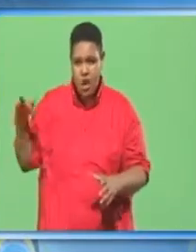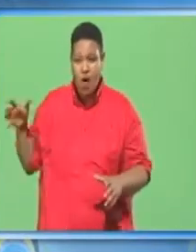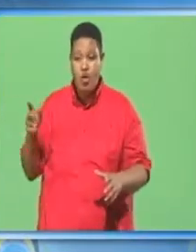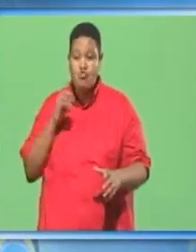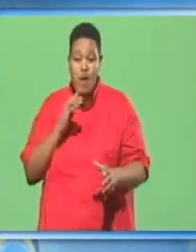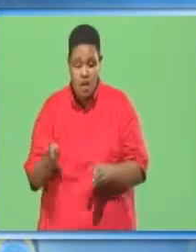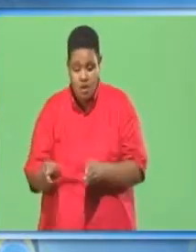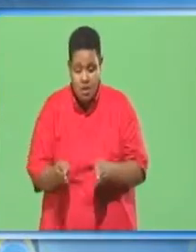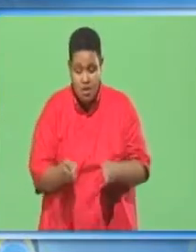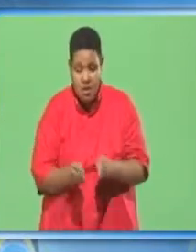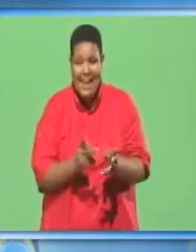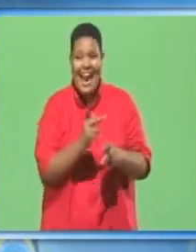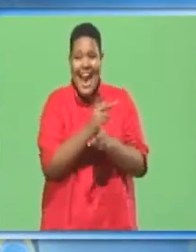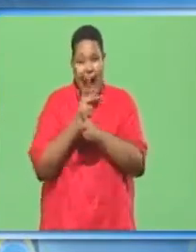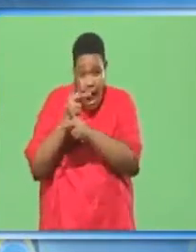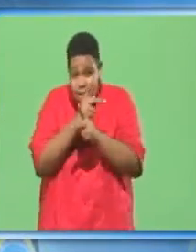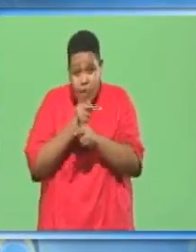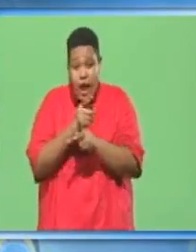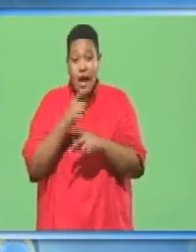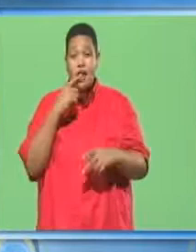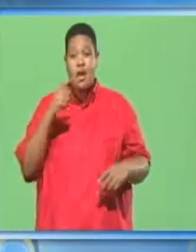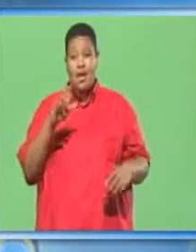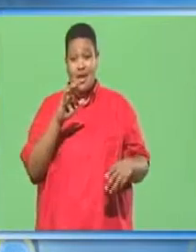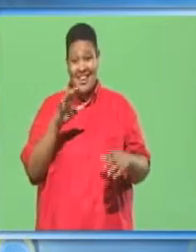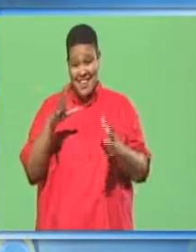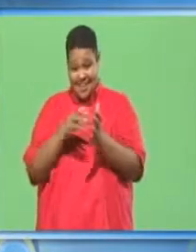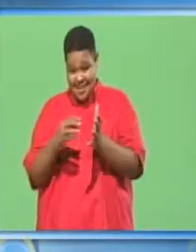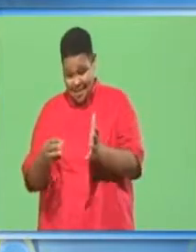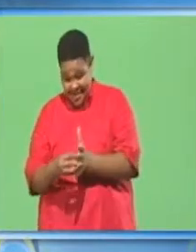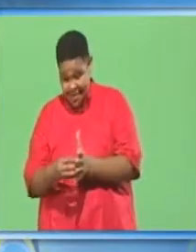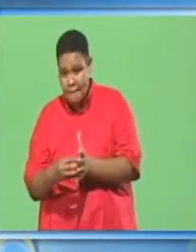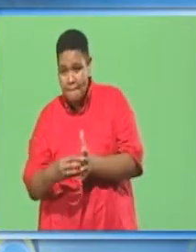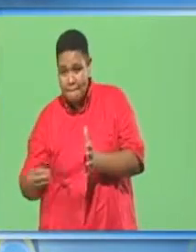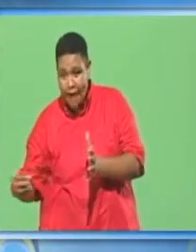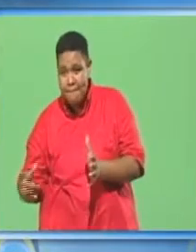cautiously the blade and the washer off the arbor.